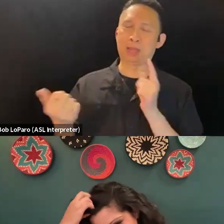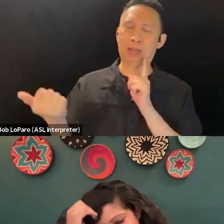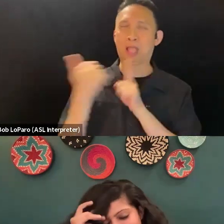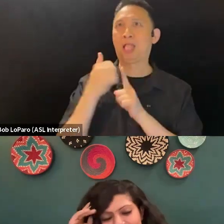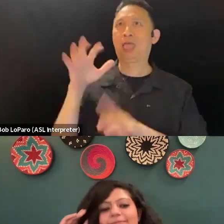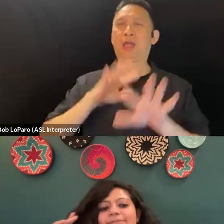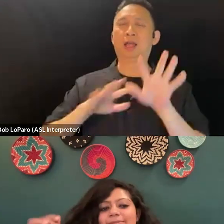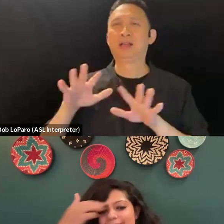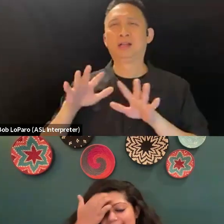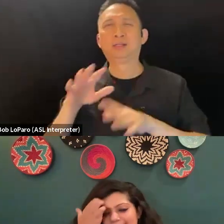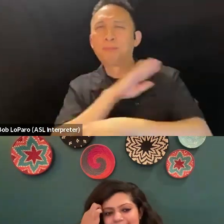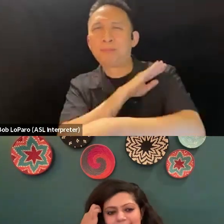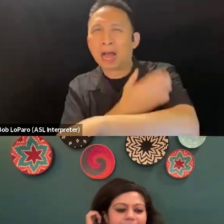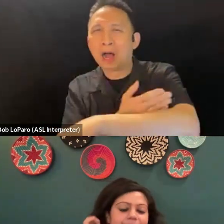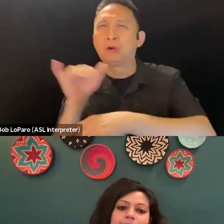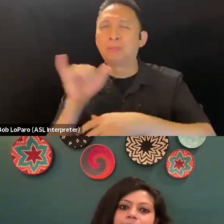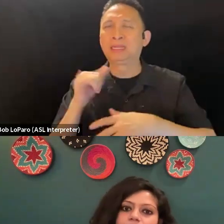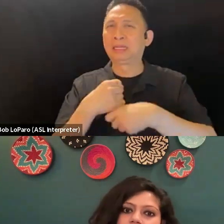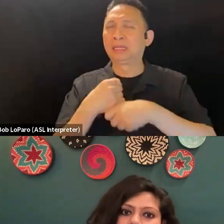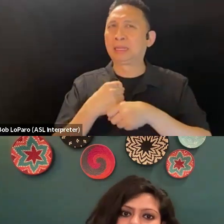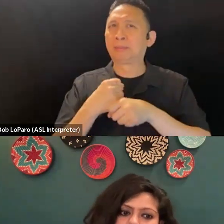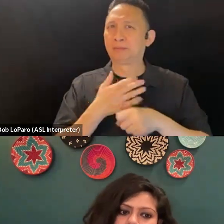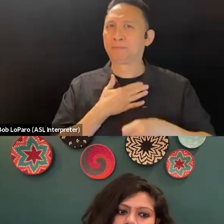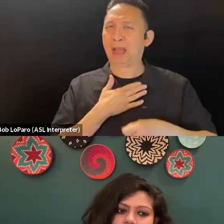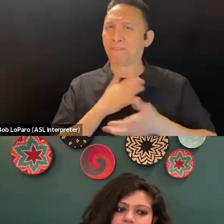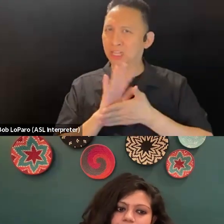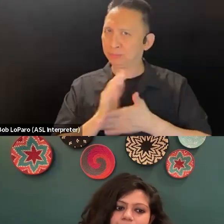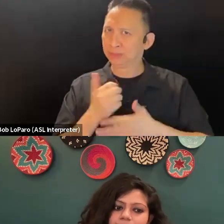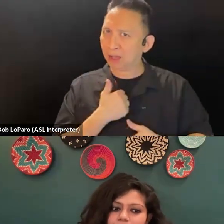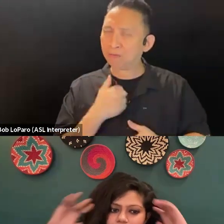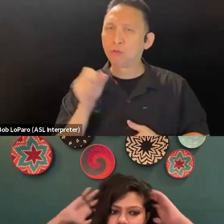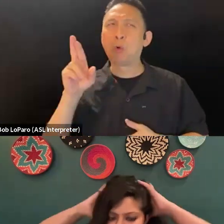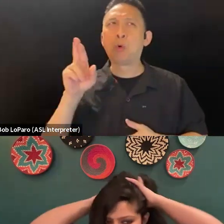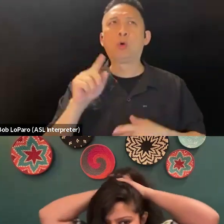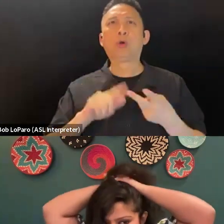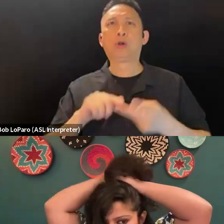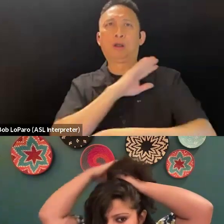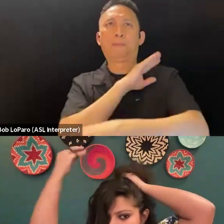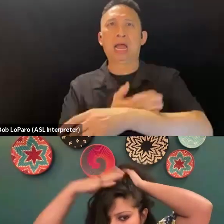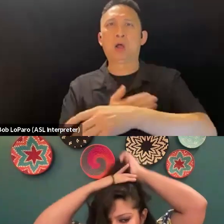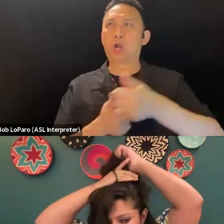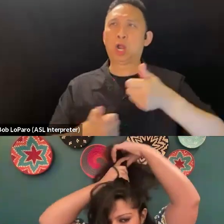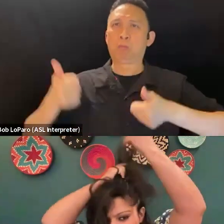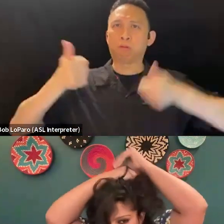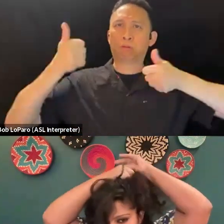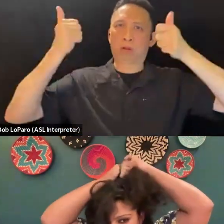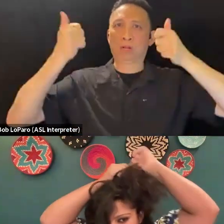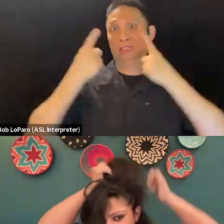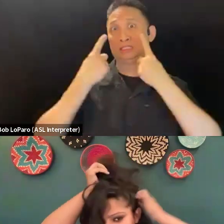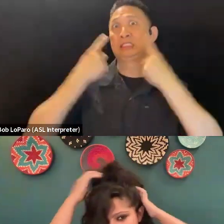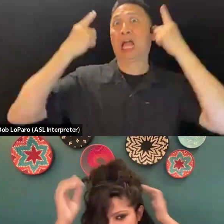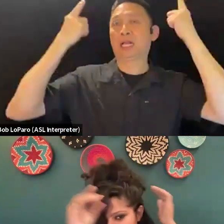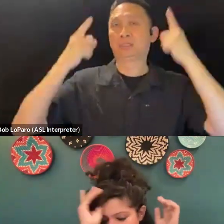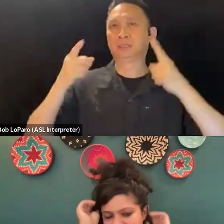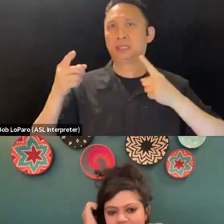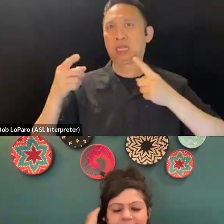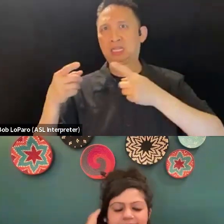questions to filmmakers who've done, usually it's not very difficult to figure out. Both co-pros and grants are